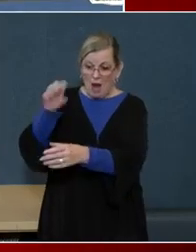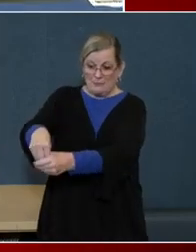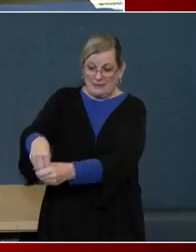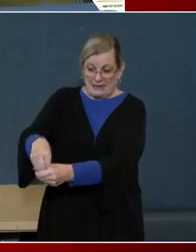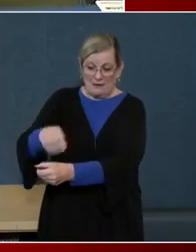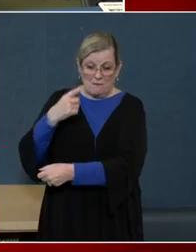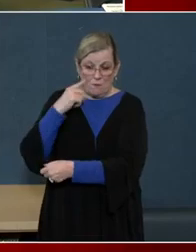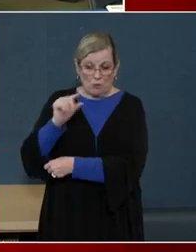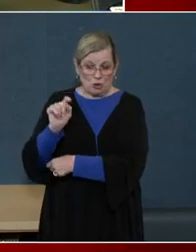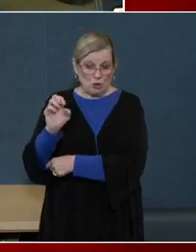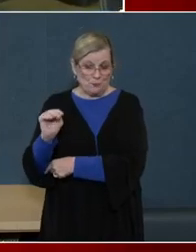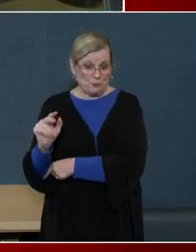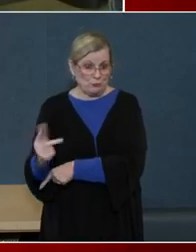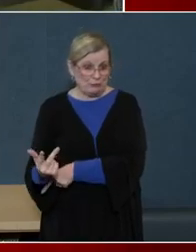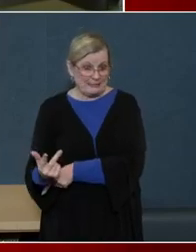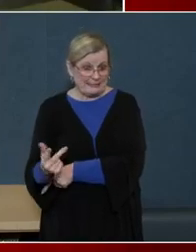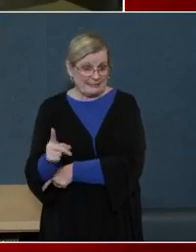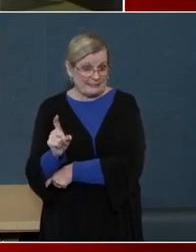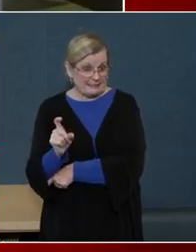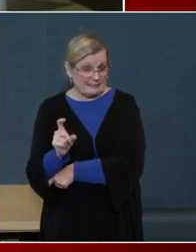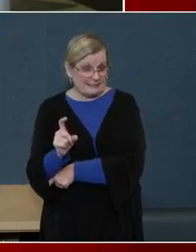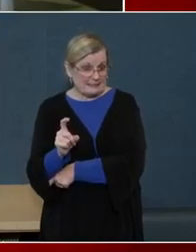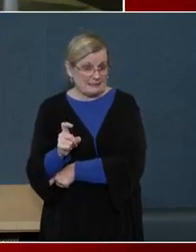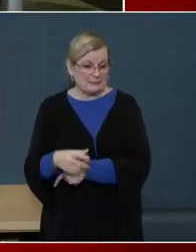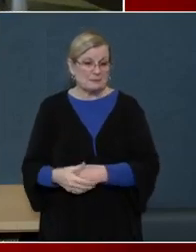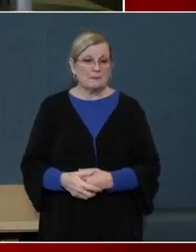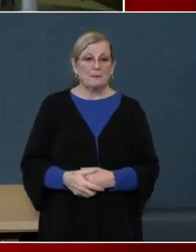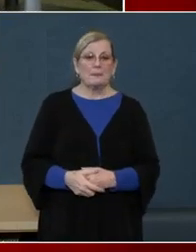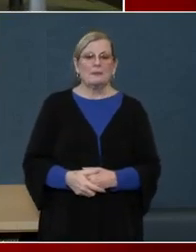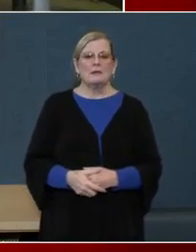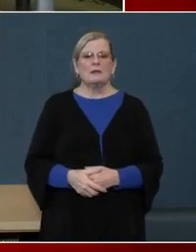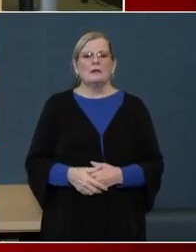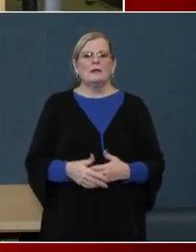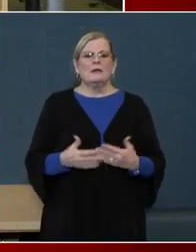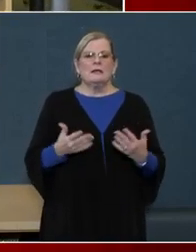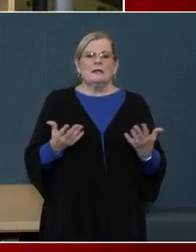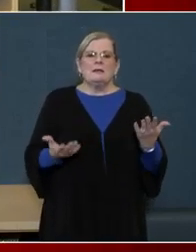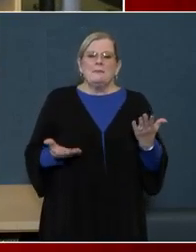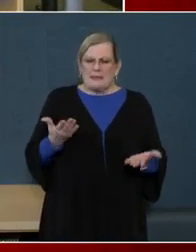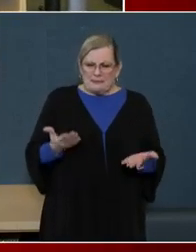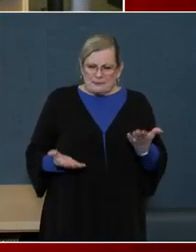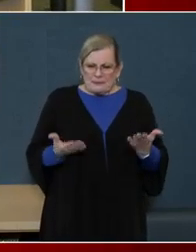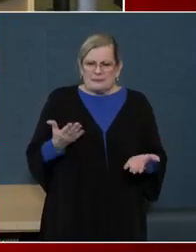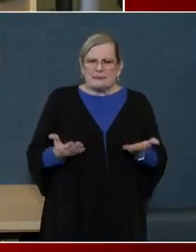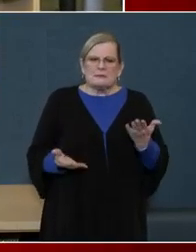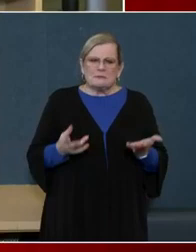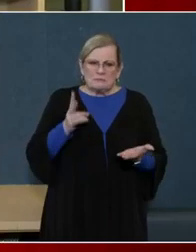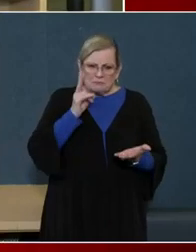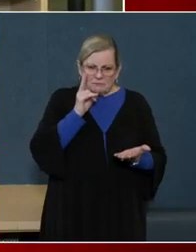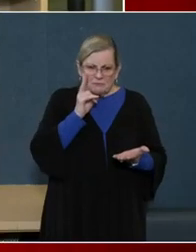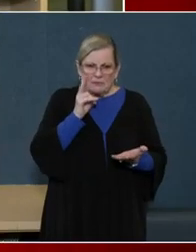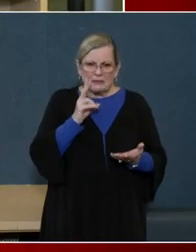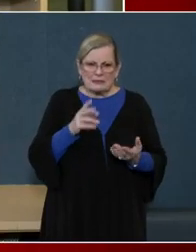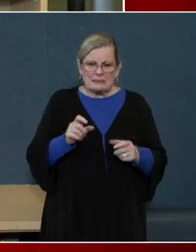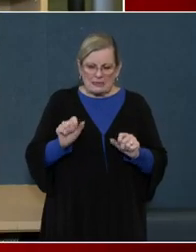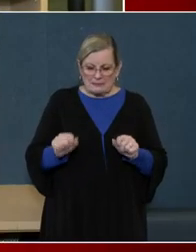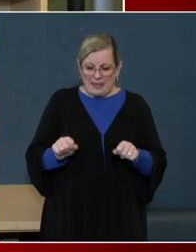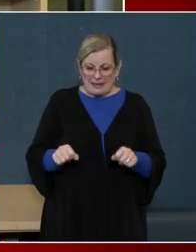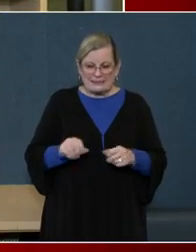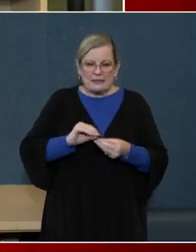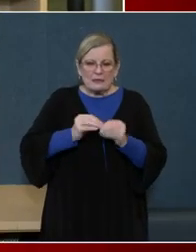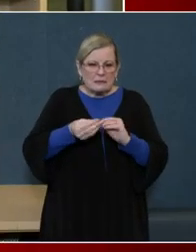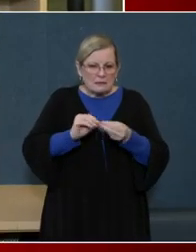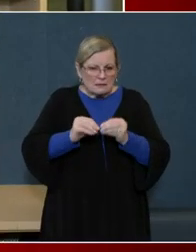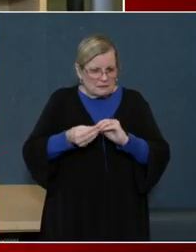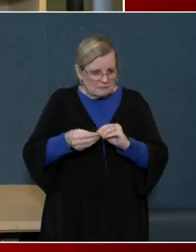transition, especially at the secondary level, and there could be additional capacity for us to expand in-person experiences at the elementary